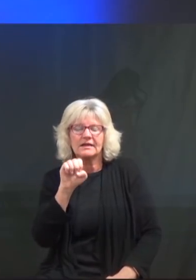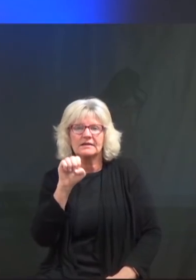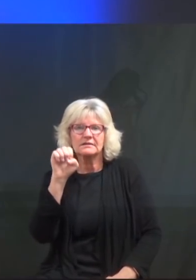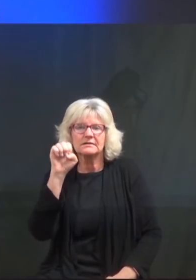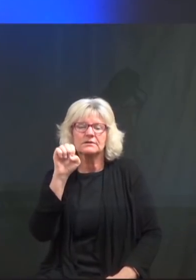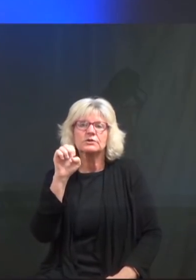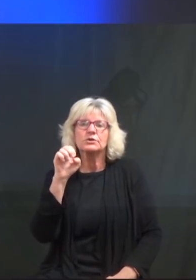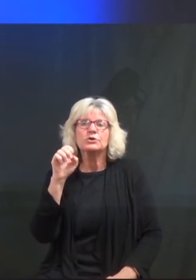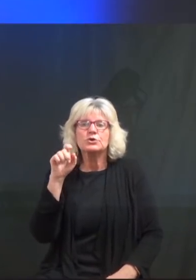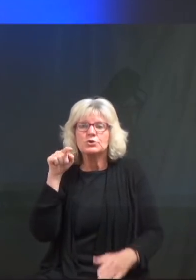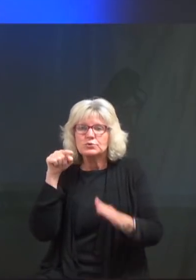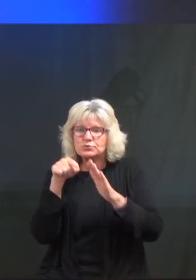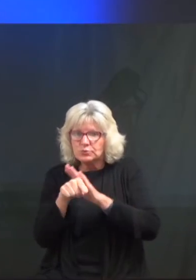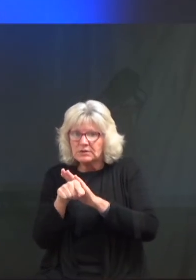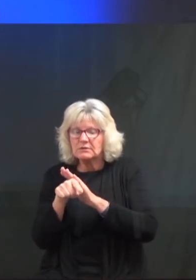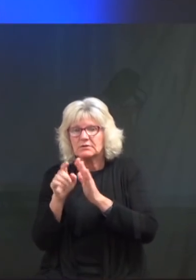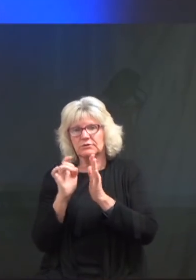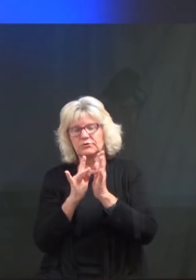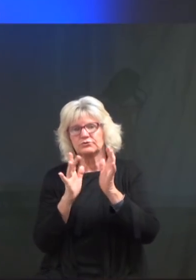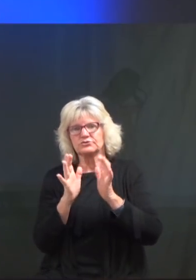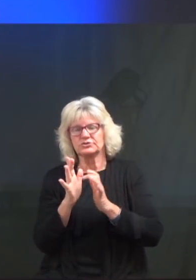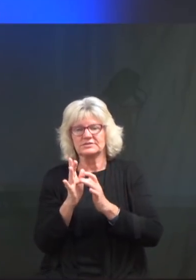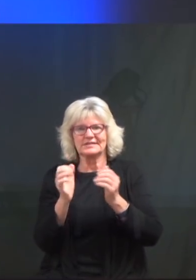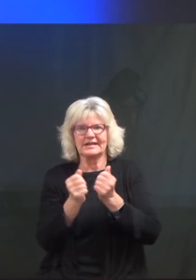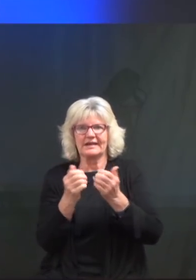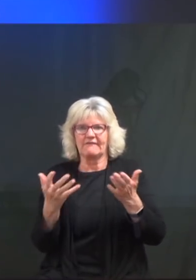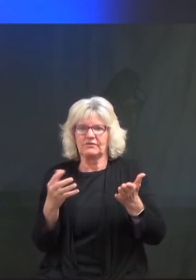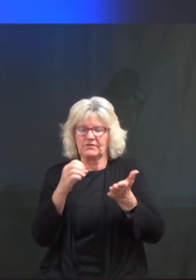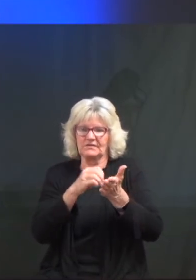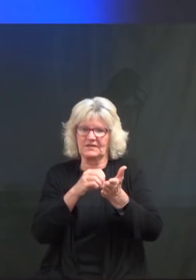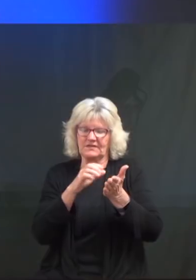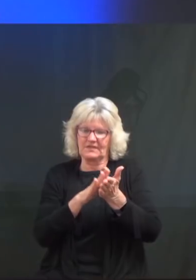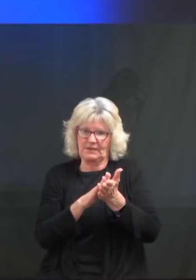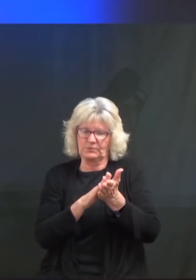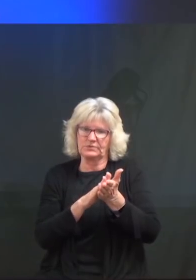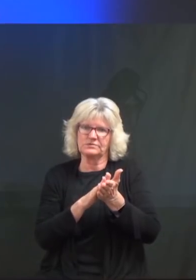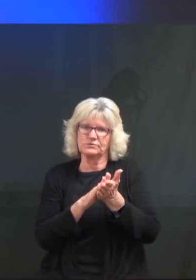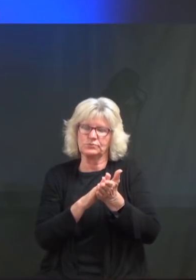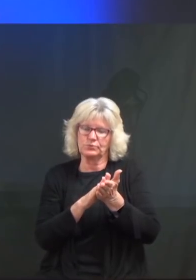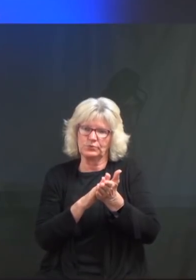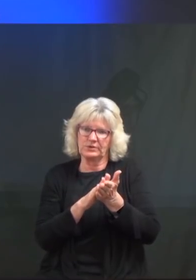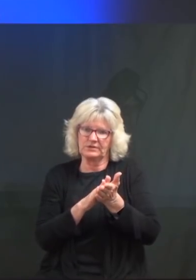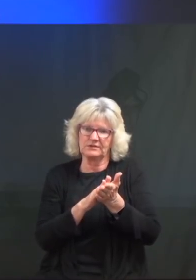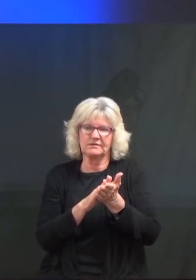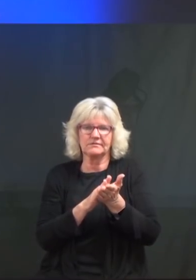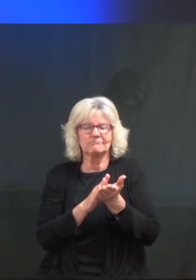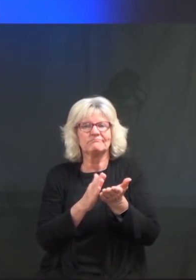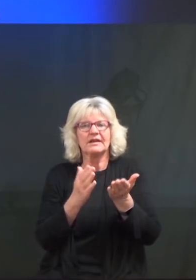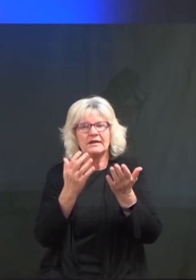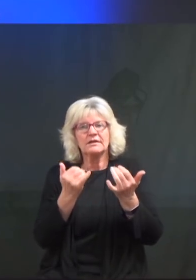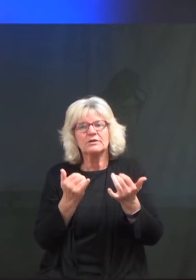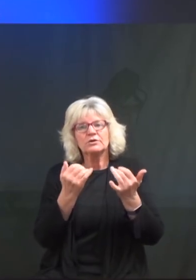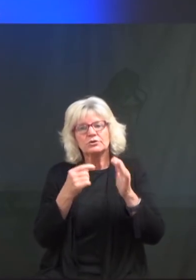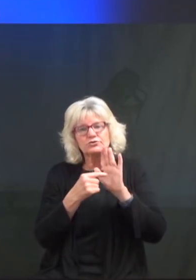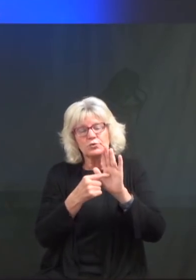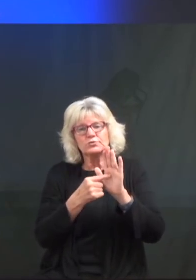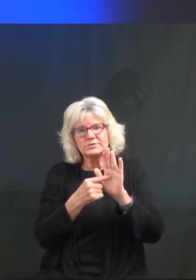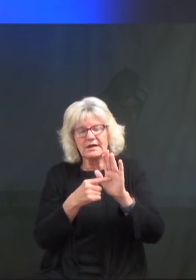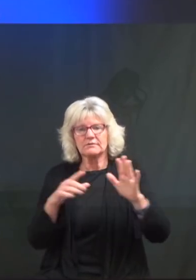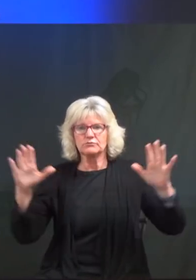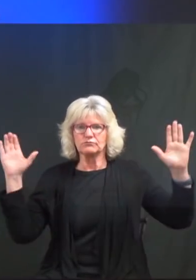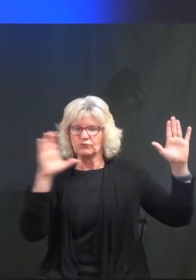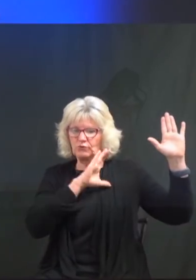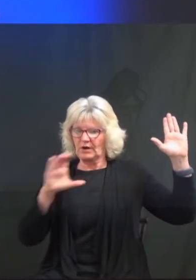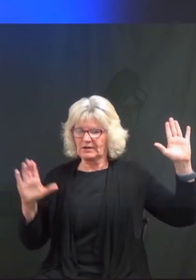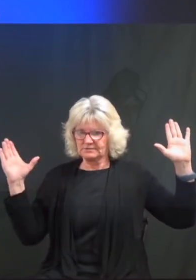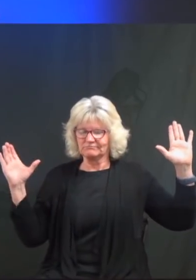And when they had carried out all that is written of him, they took him down from the tree, laid him in a tomb, but God raised him from the dead.